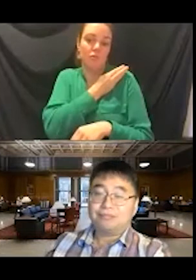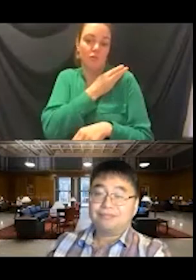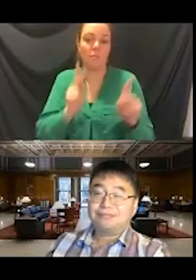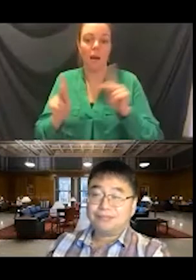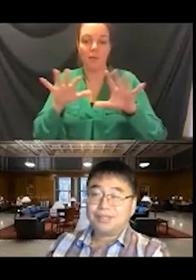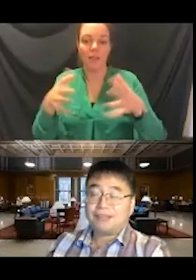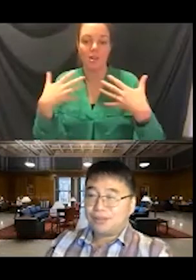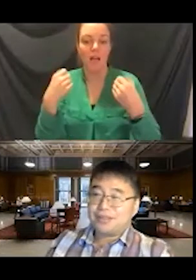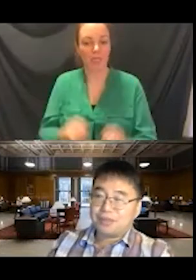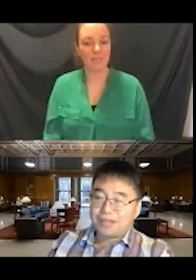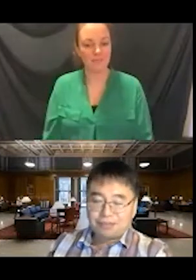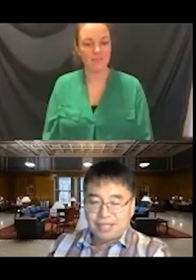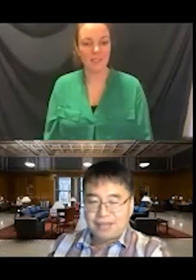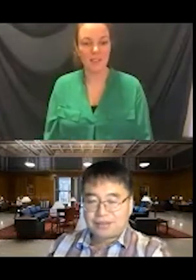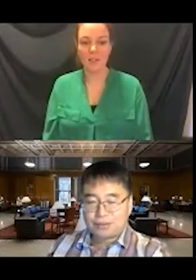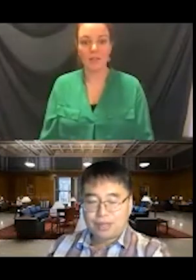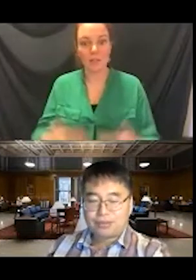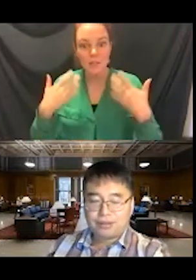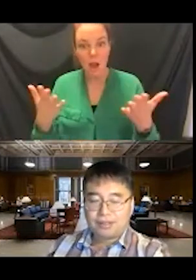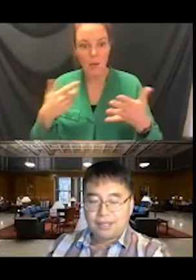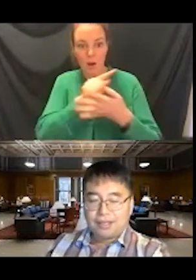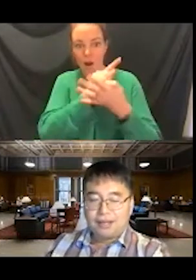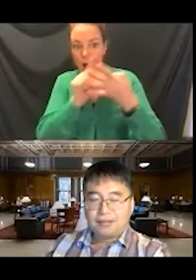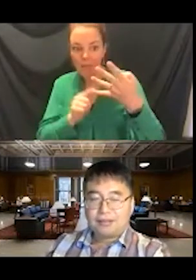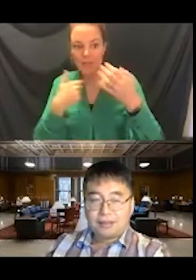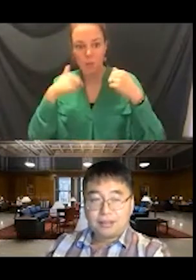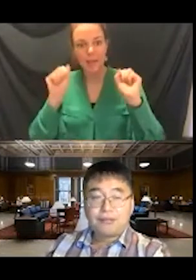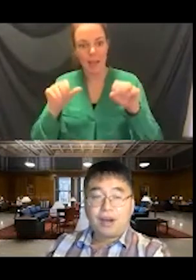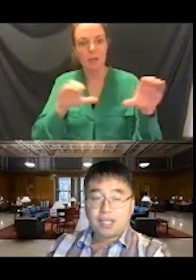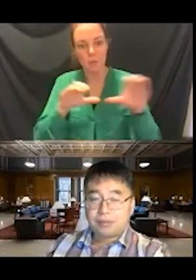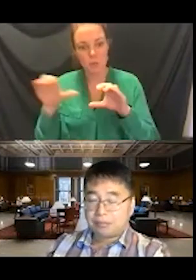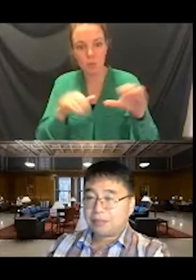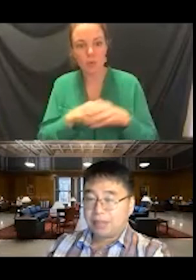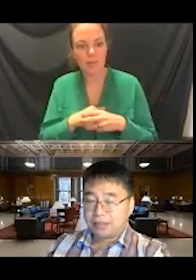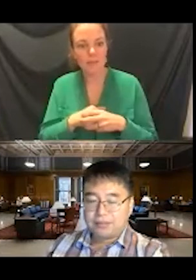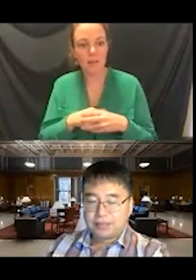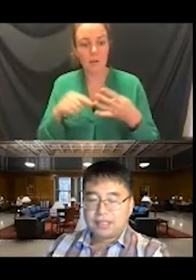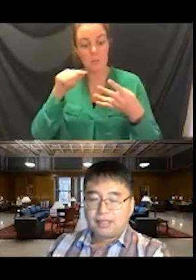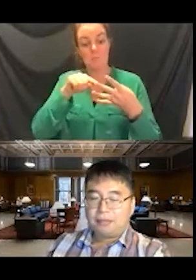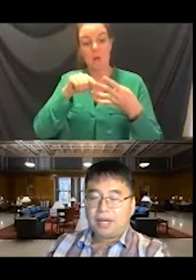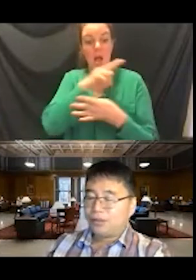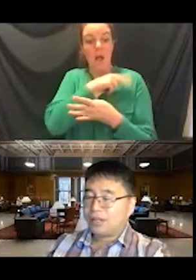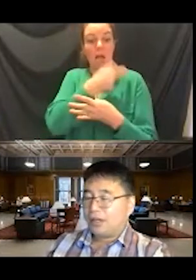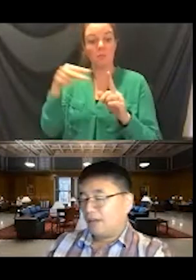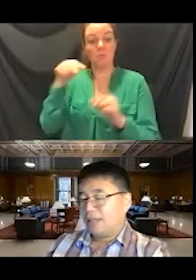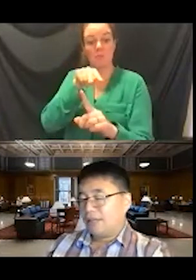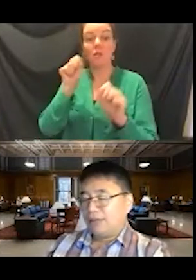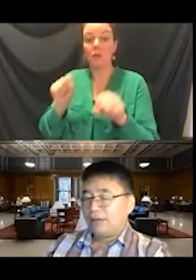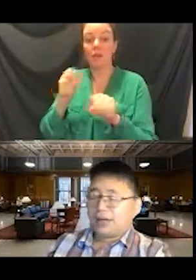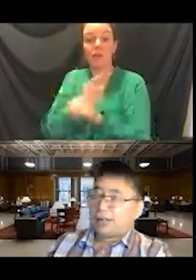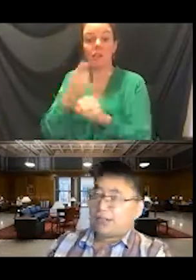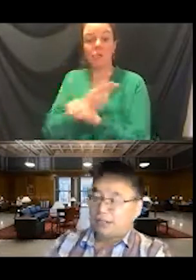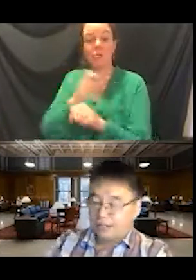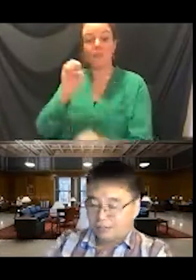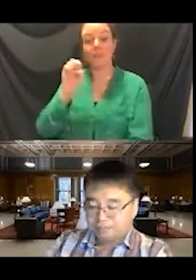So we can do this. We can answer this question, certainly for the hospital's perspective, by using our